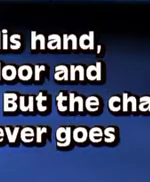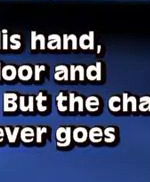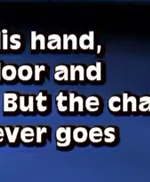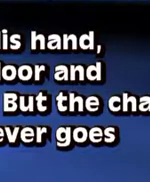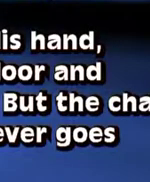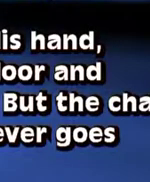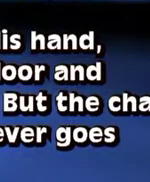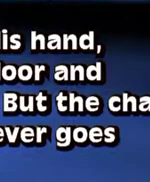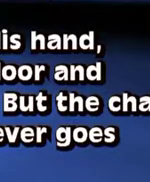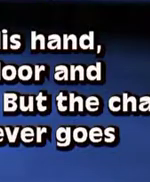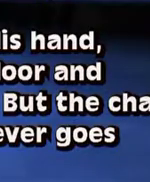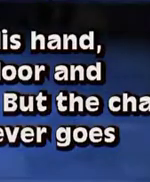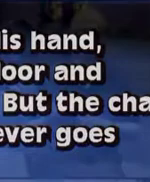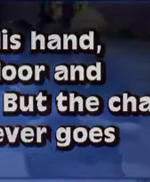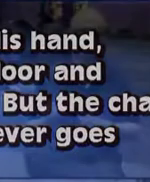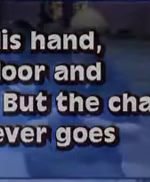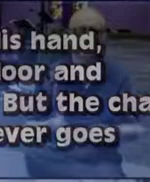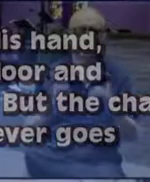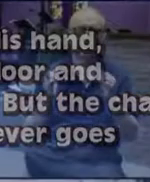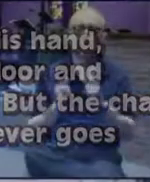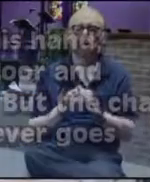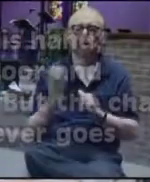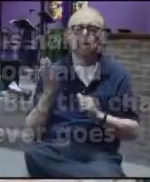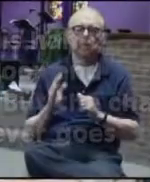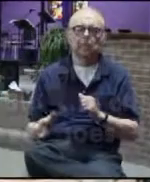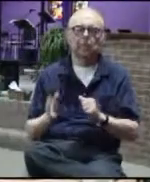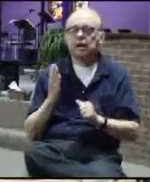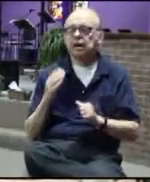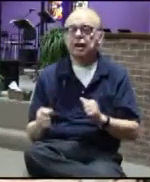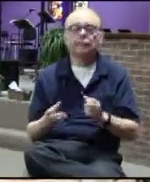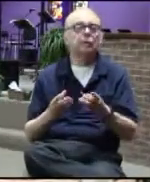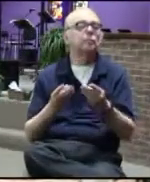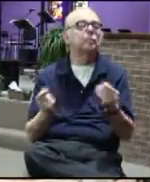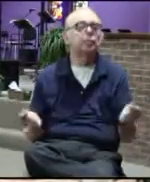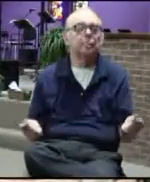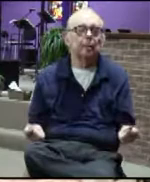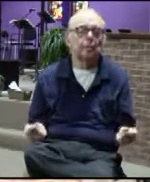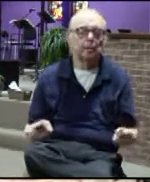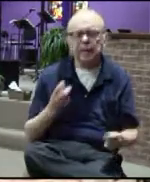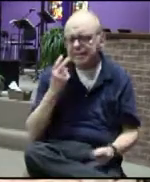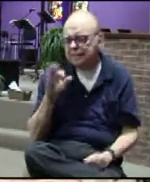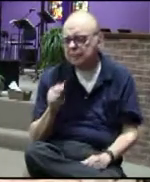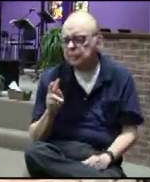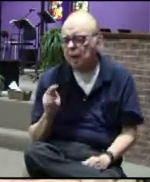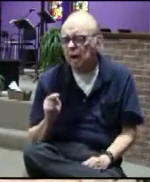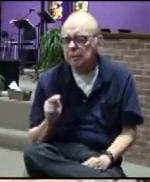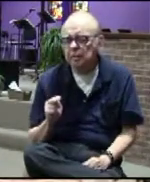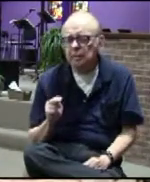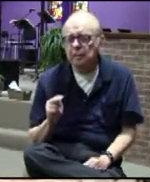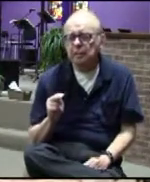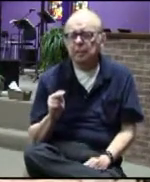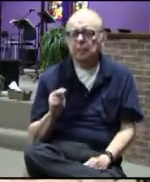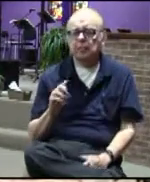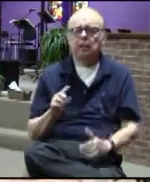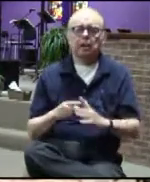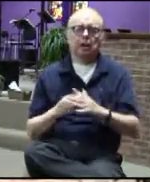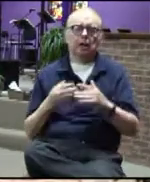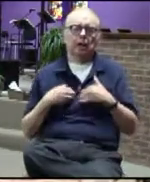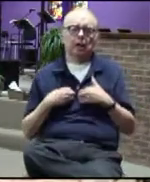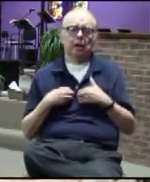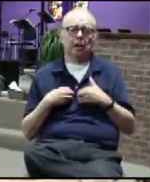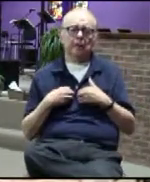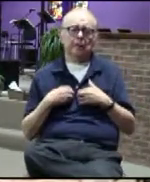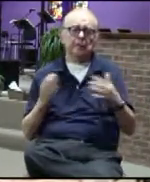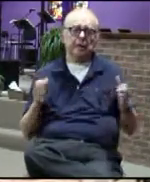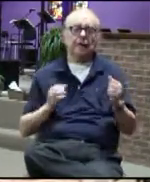the shaft. He will burn up with fire. That never goes out. You see John. He started having a big